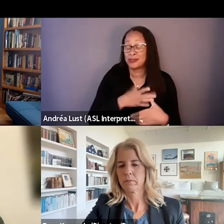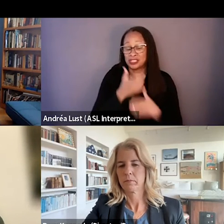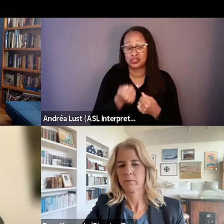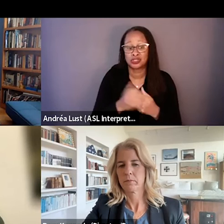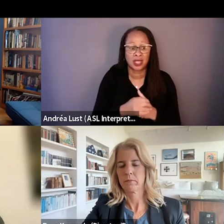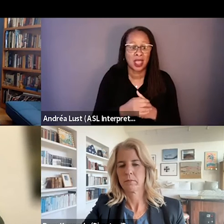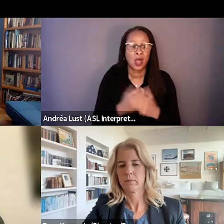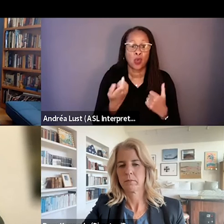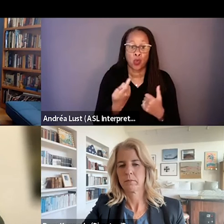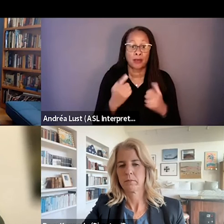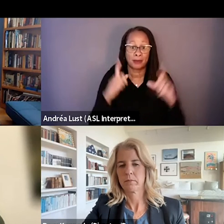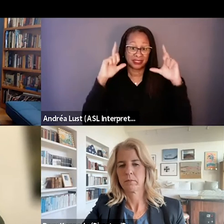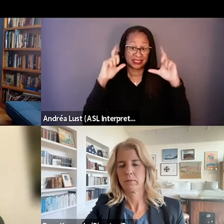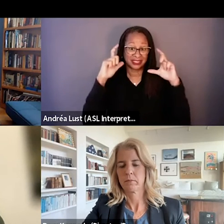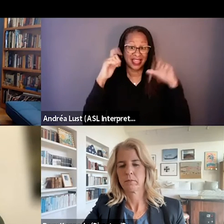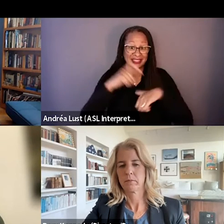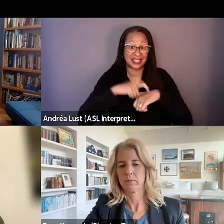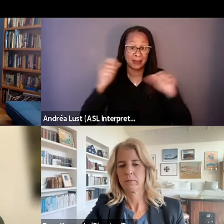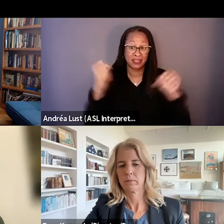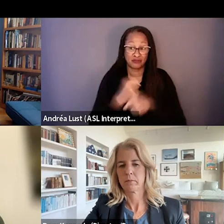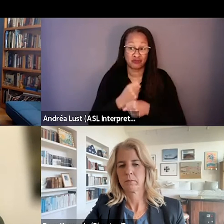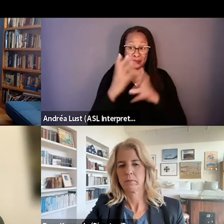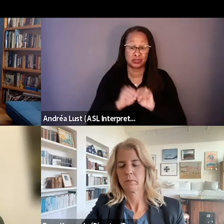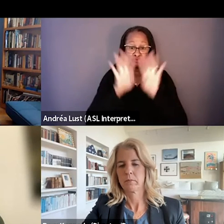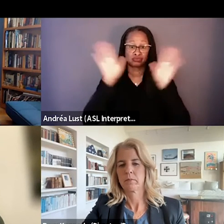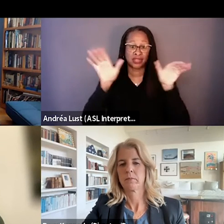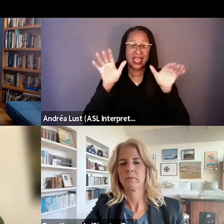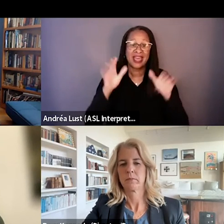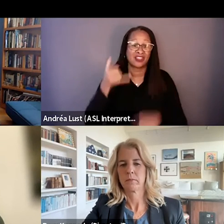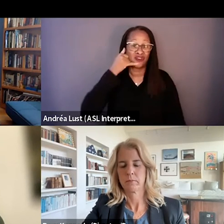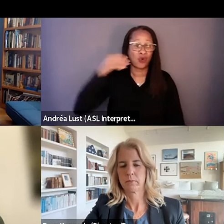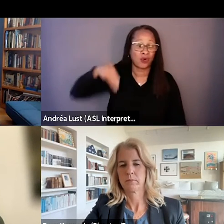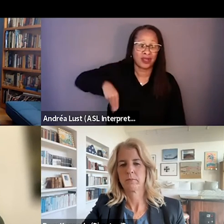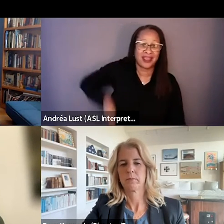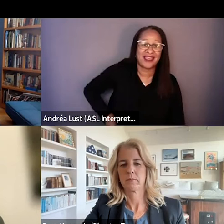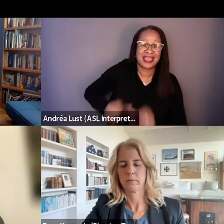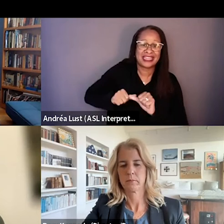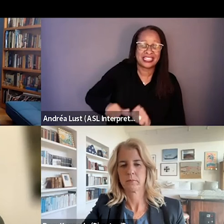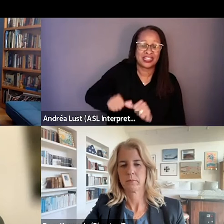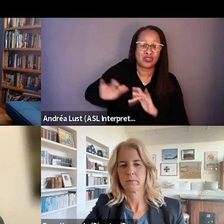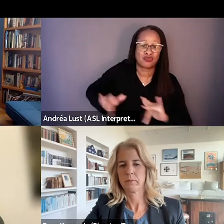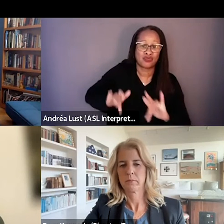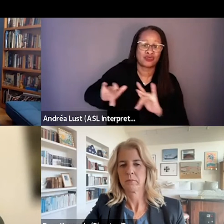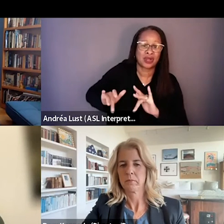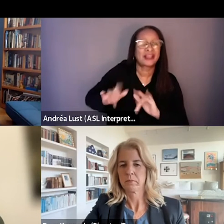taking a photograph at the time of the eruption, and then stuck her phone in her pocket and it kept recording, or she was taking a